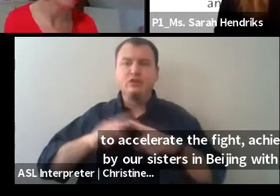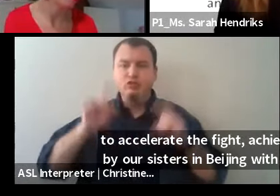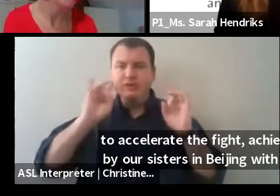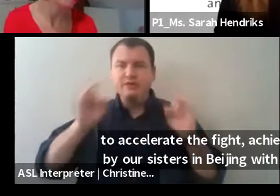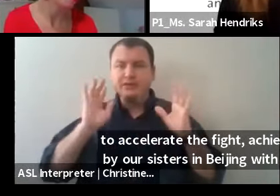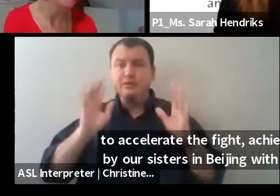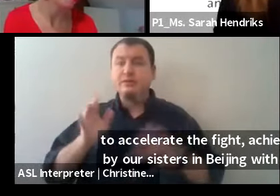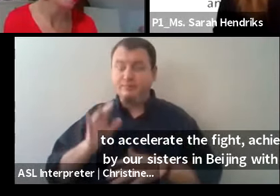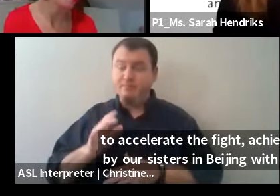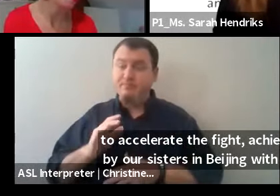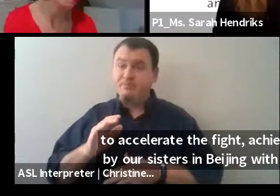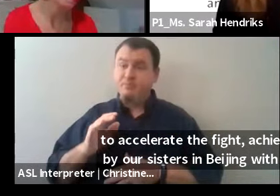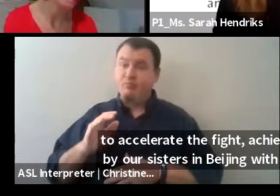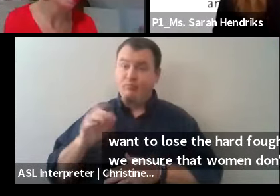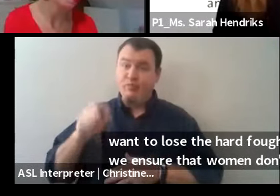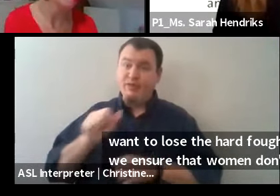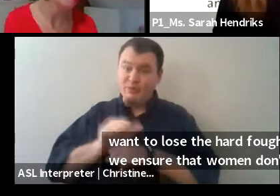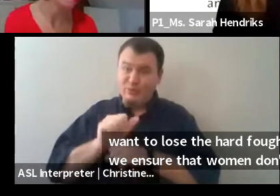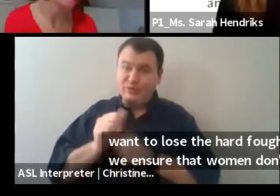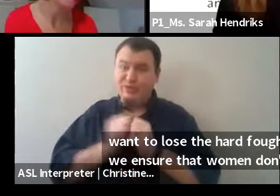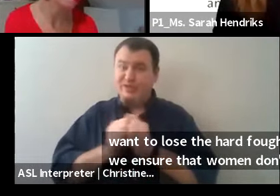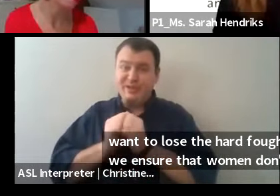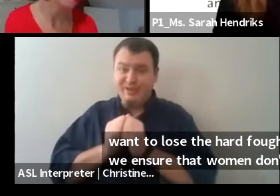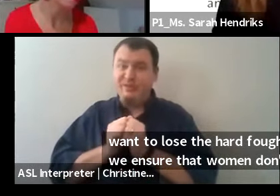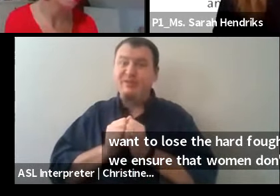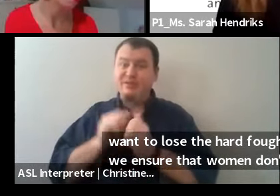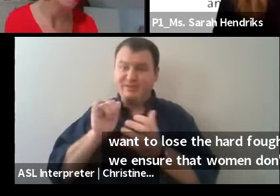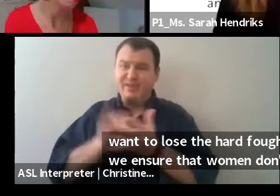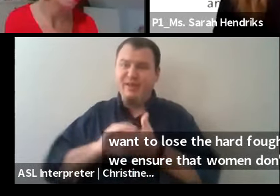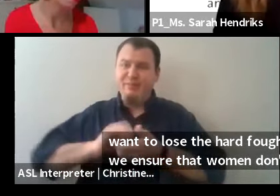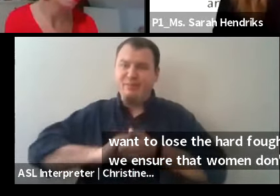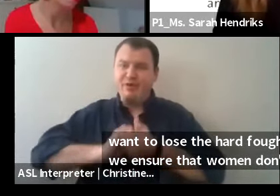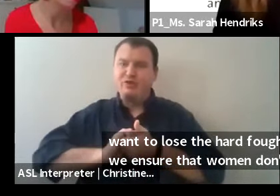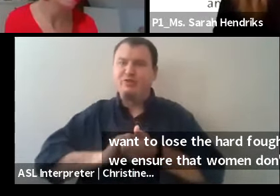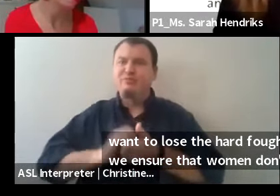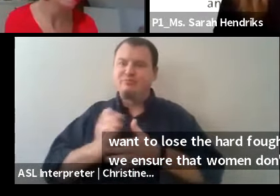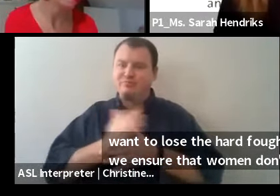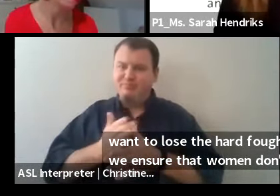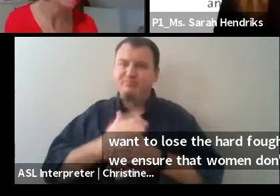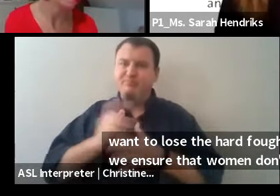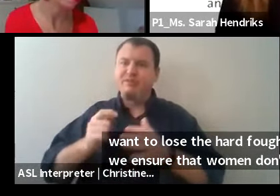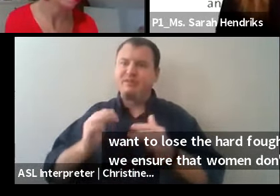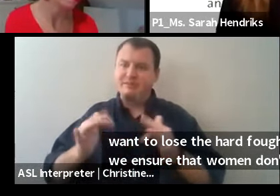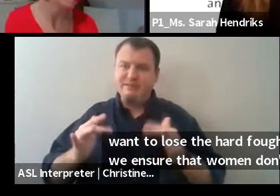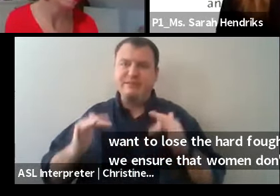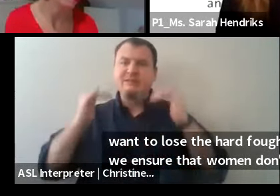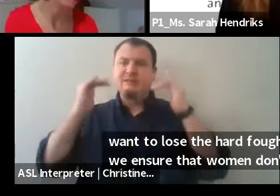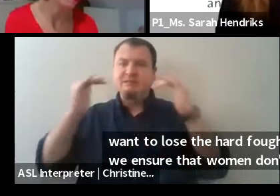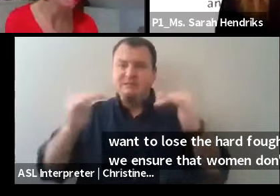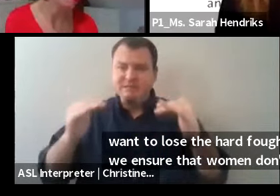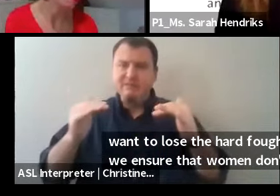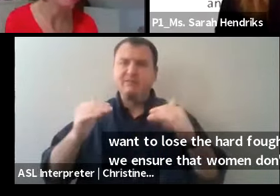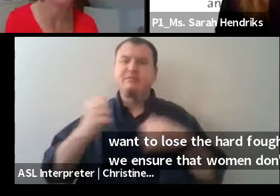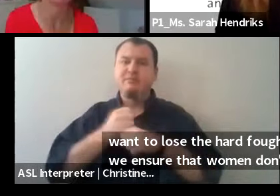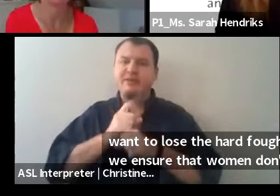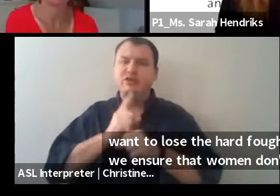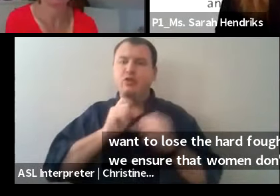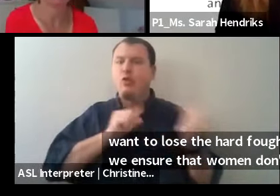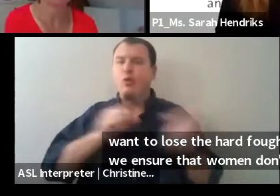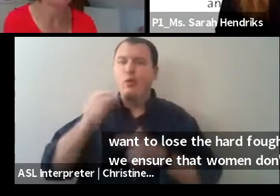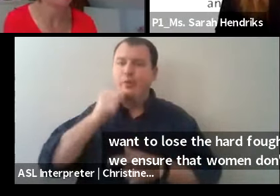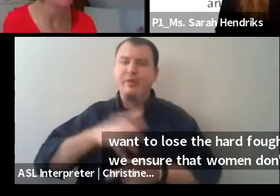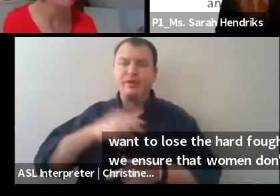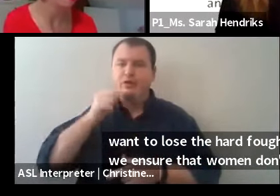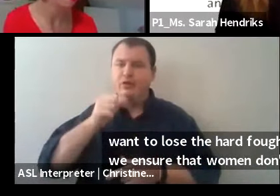together, as Ms. Cater said, in high-impact partnerships. Collectively, we must step up the fight to ensure all women and girls in the world live a